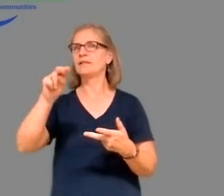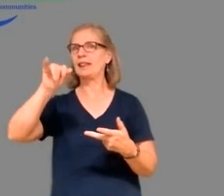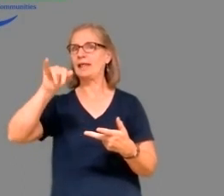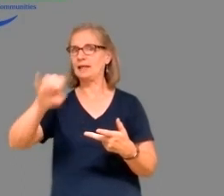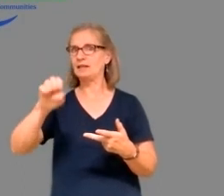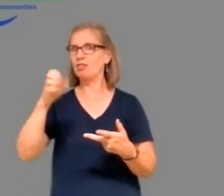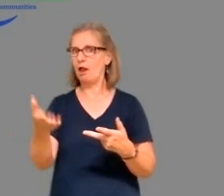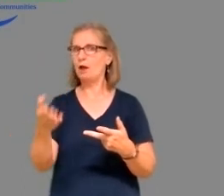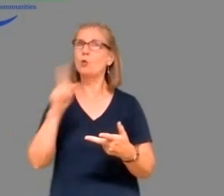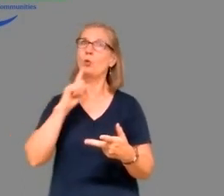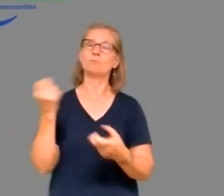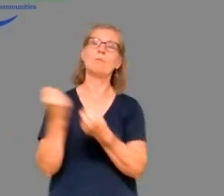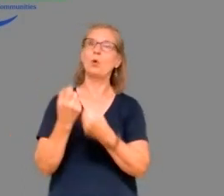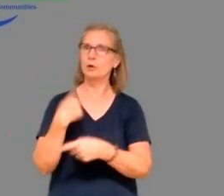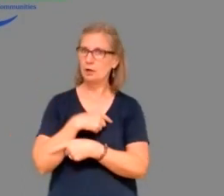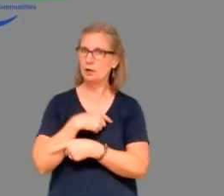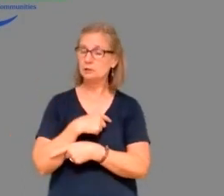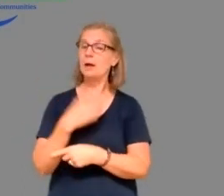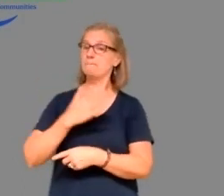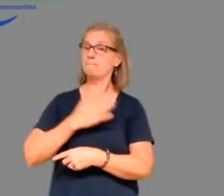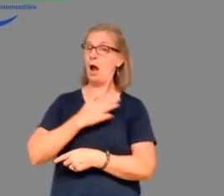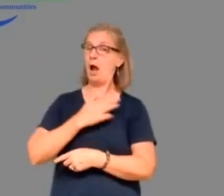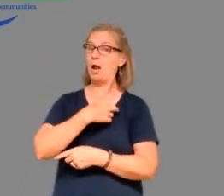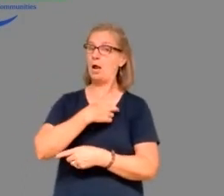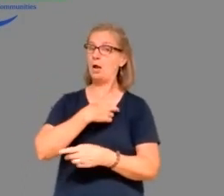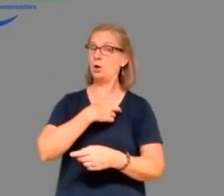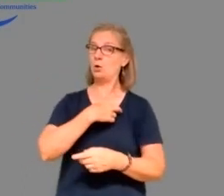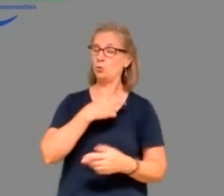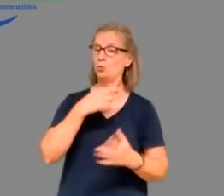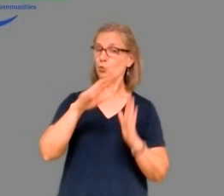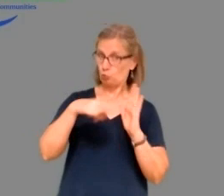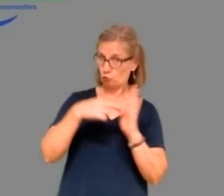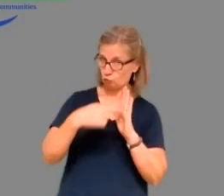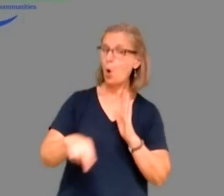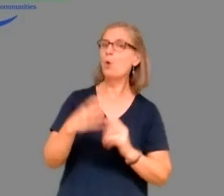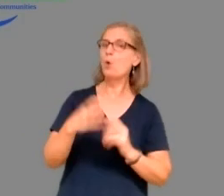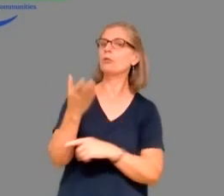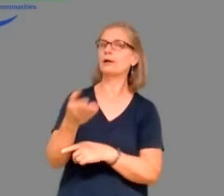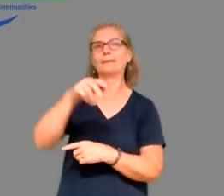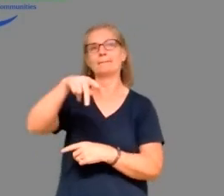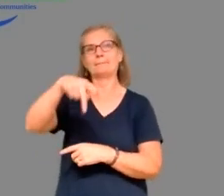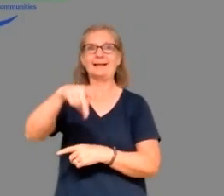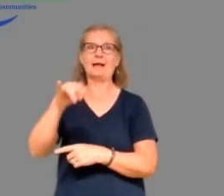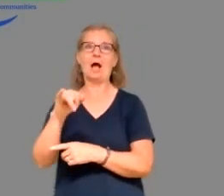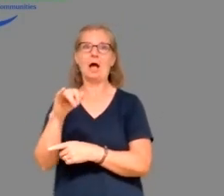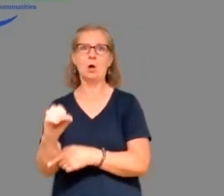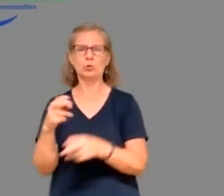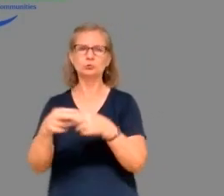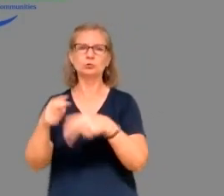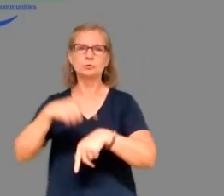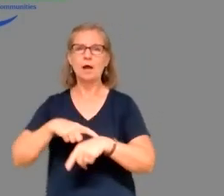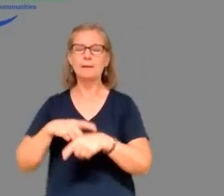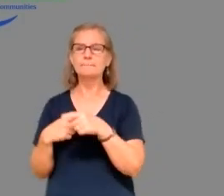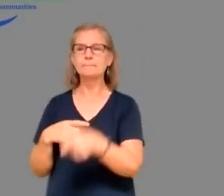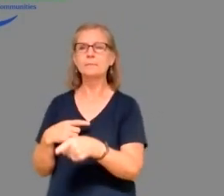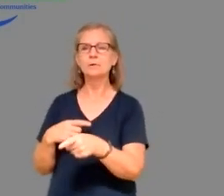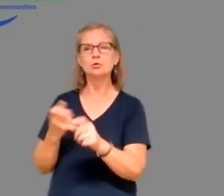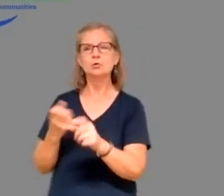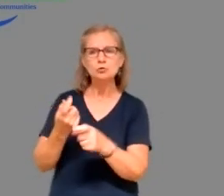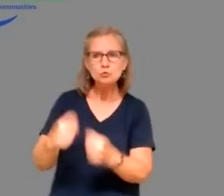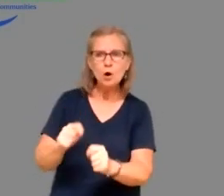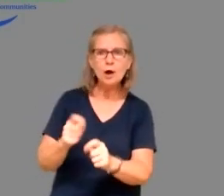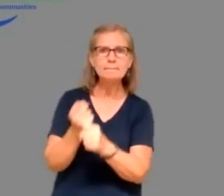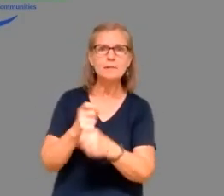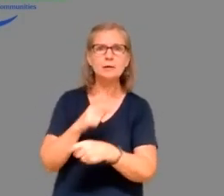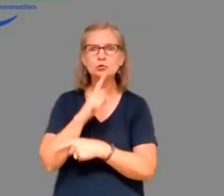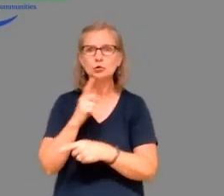while, and trying to make sure that they get everybody, not just them, but all of the media sources, try to get the right information